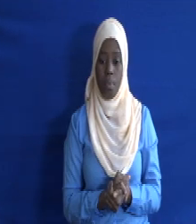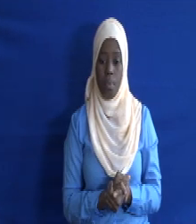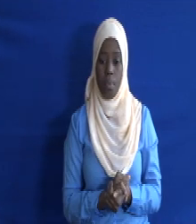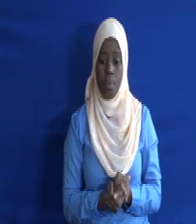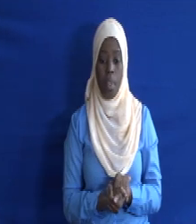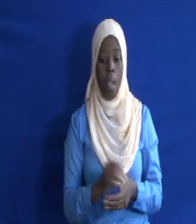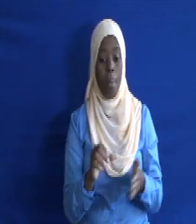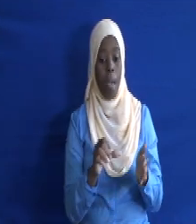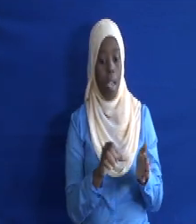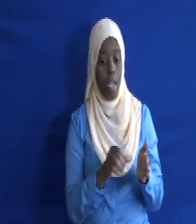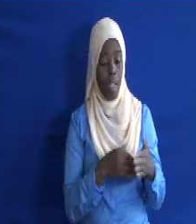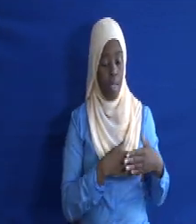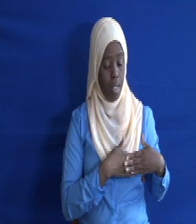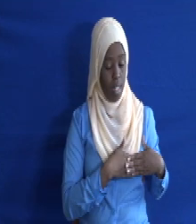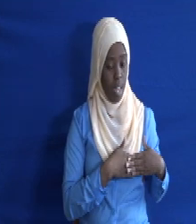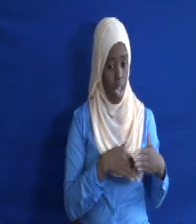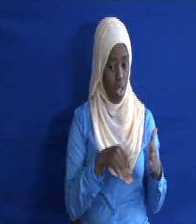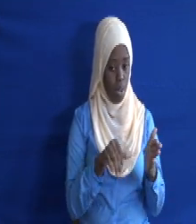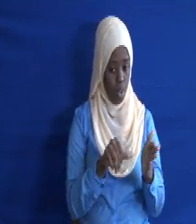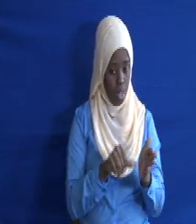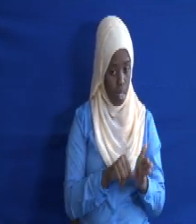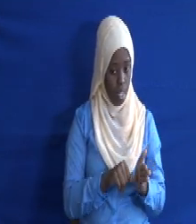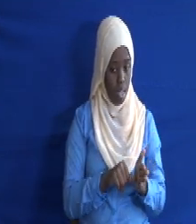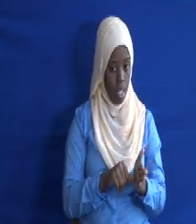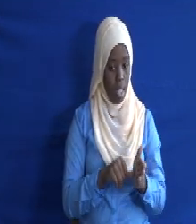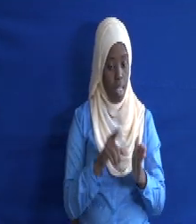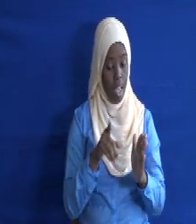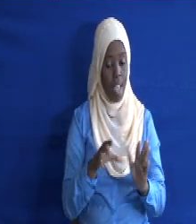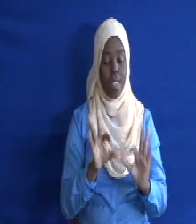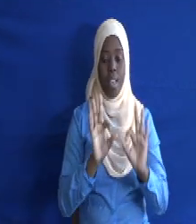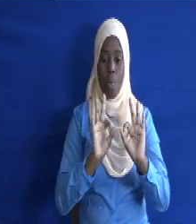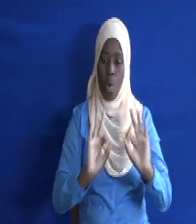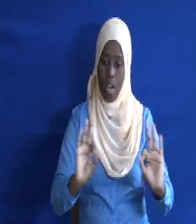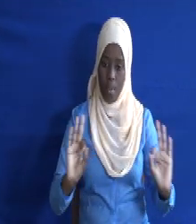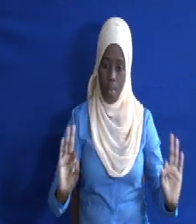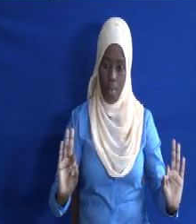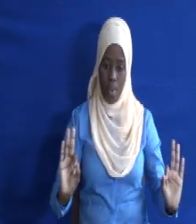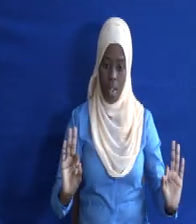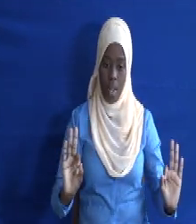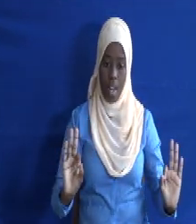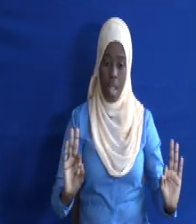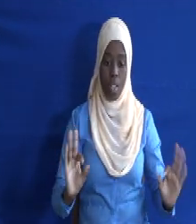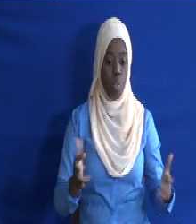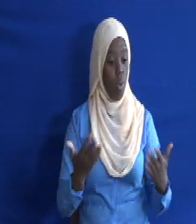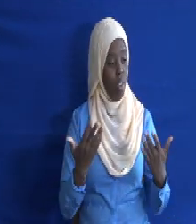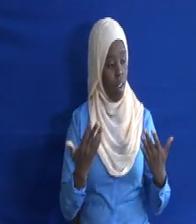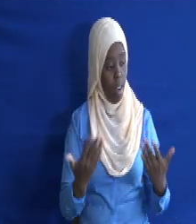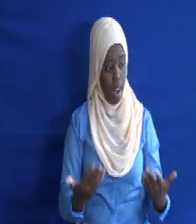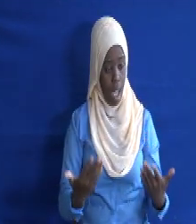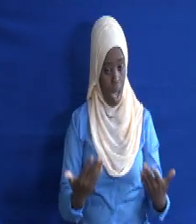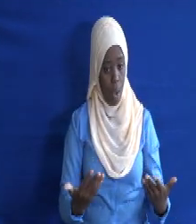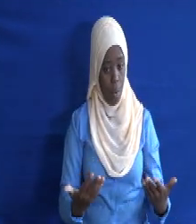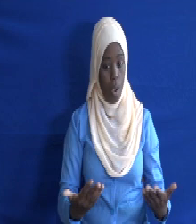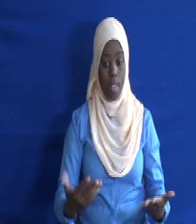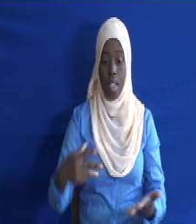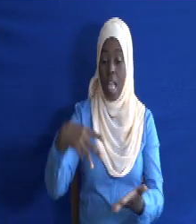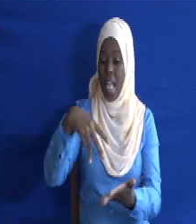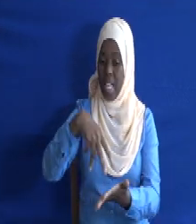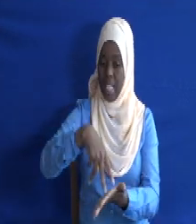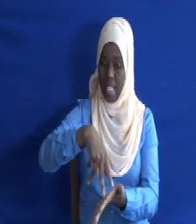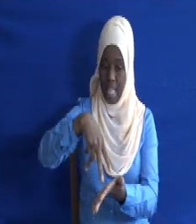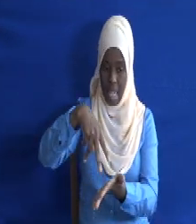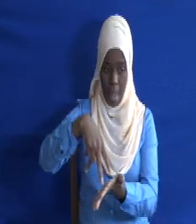Very good. My dear pupil, we have done a wonderful work. So now, please stand up to